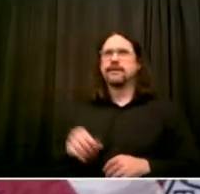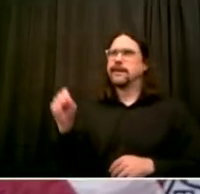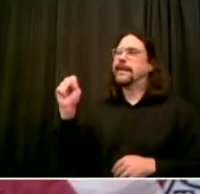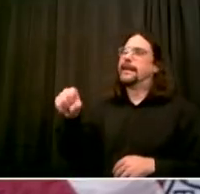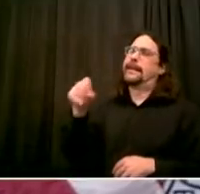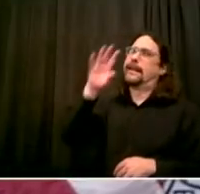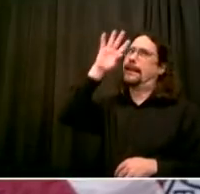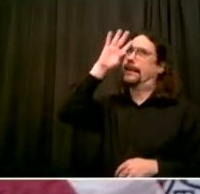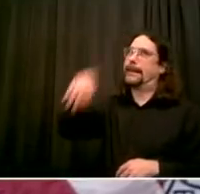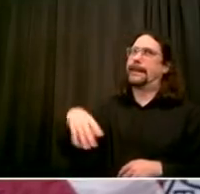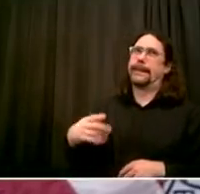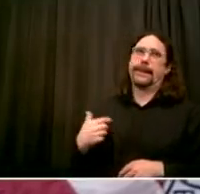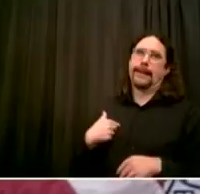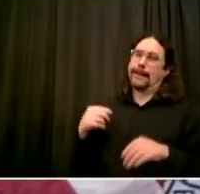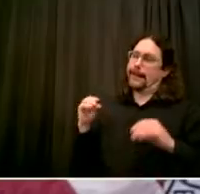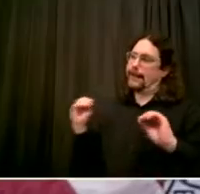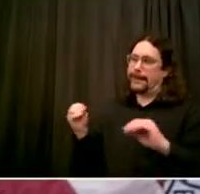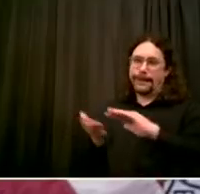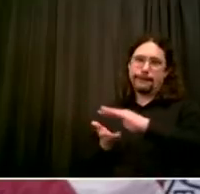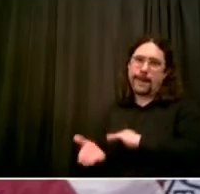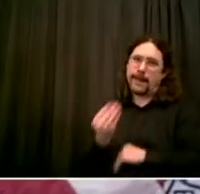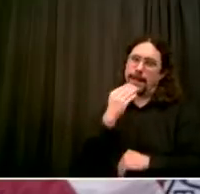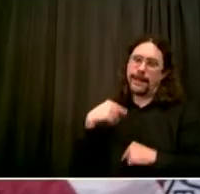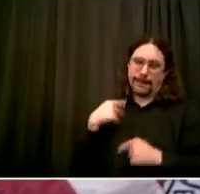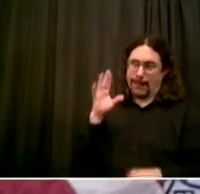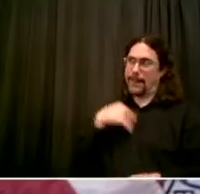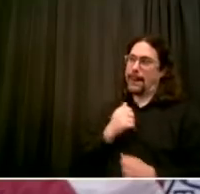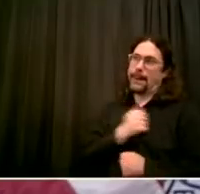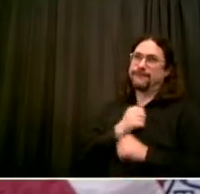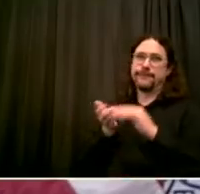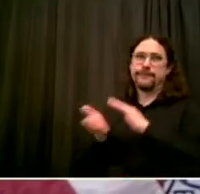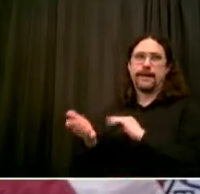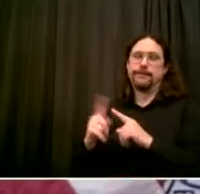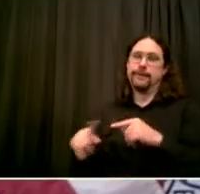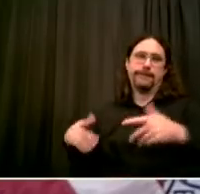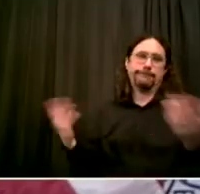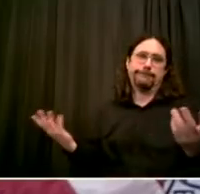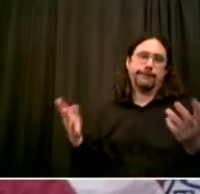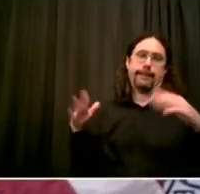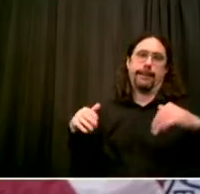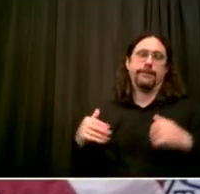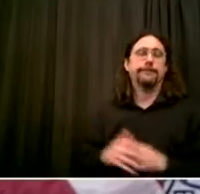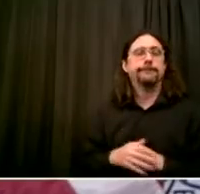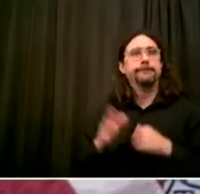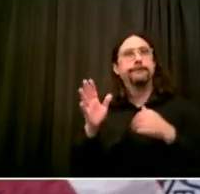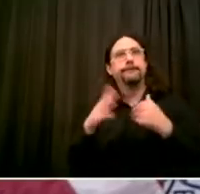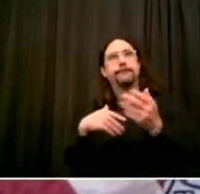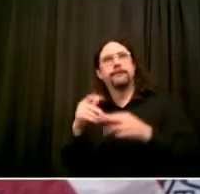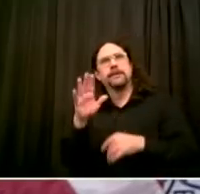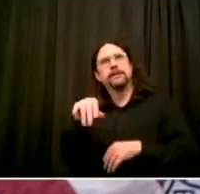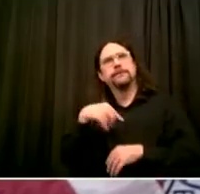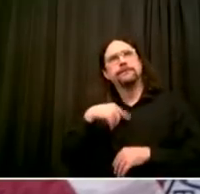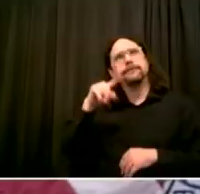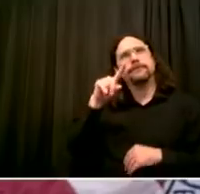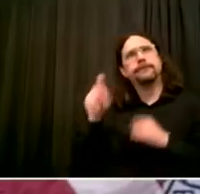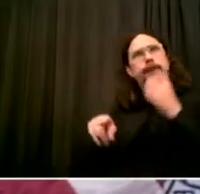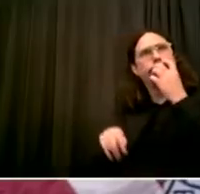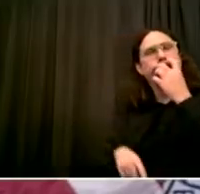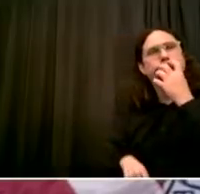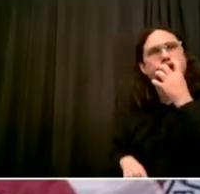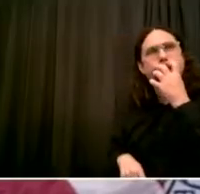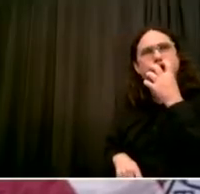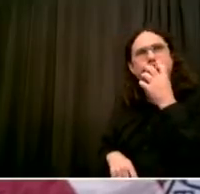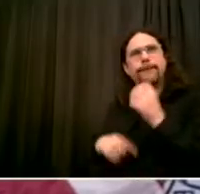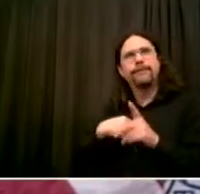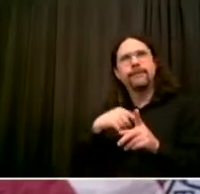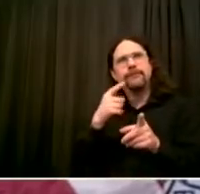of, when changes are being asked of you, that New York has unique circumstances. Other cities, do what they do, and we